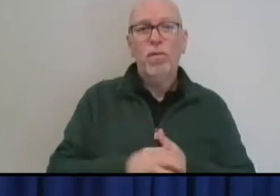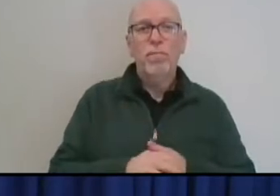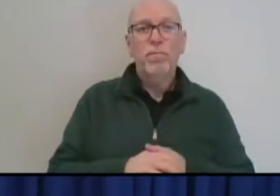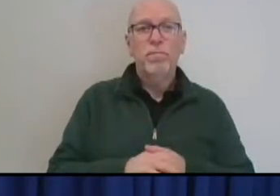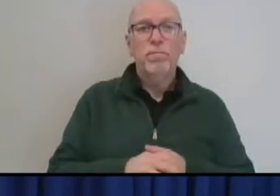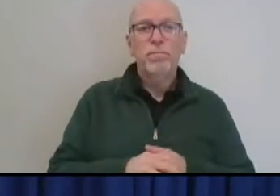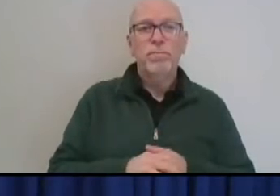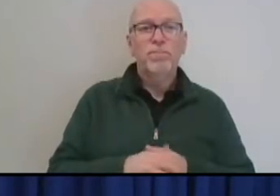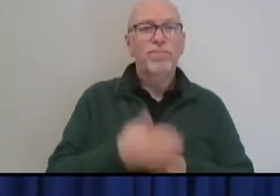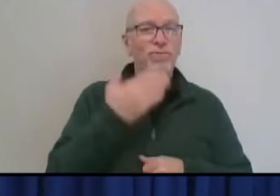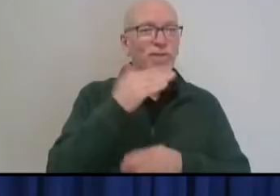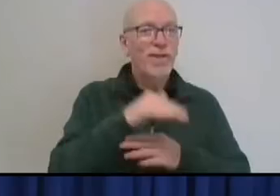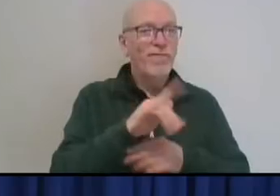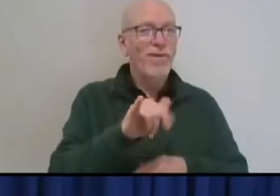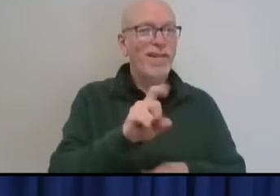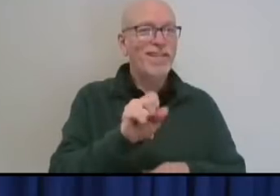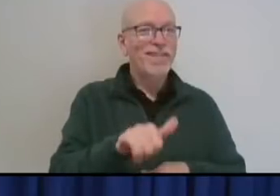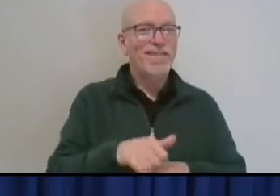Good afternoon, Lindsay.